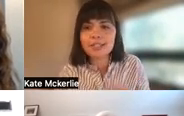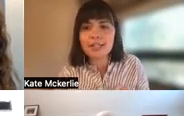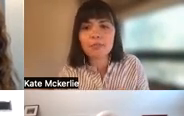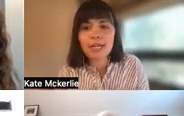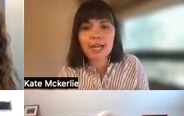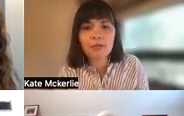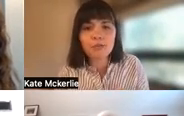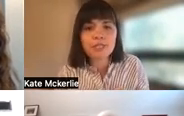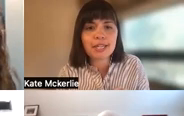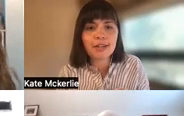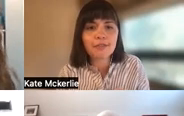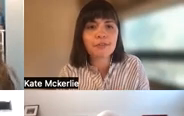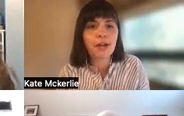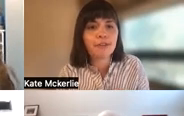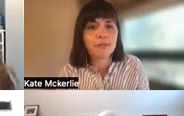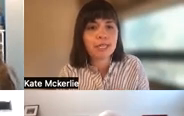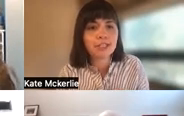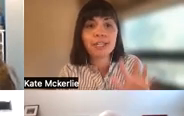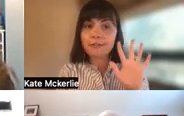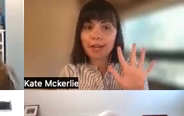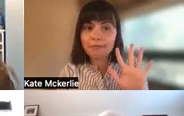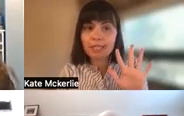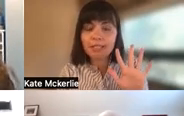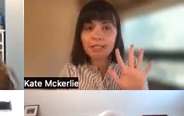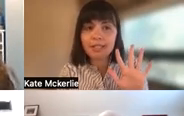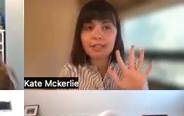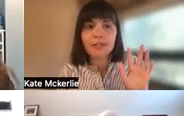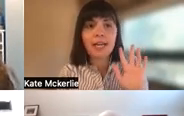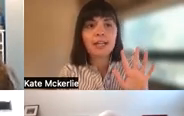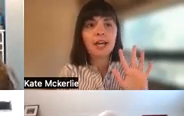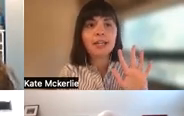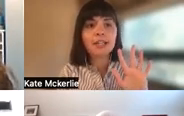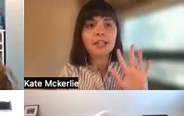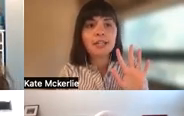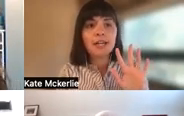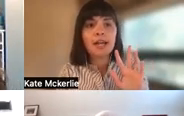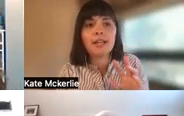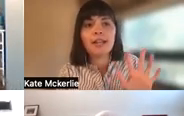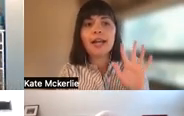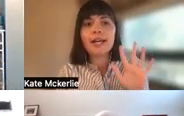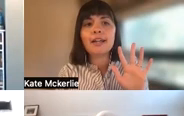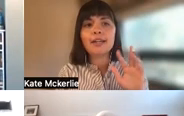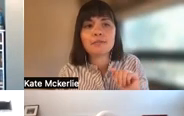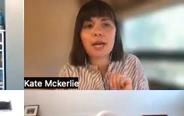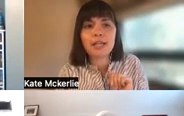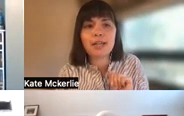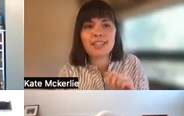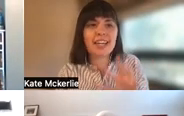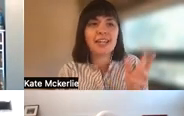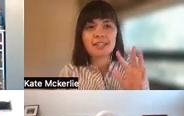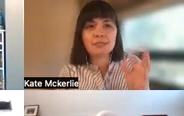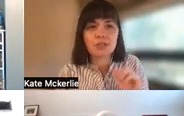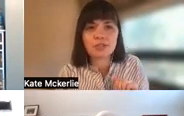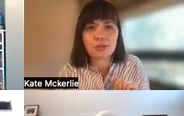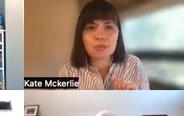I'm going to set the breakout rooms again for 5 minutes. You get 5 minutes to think of a headline, and then that headline's byline